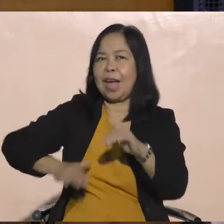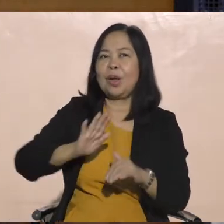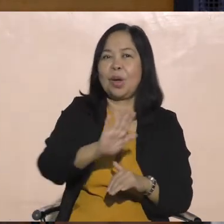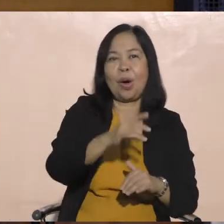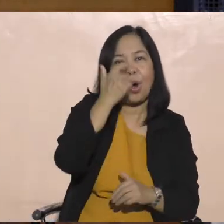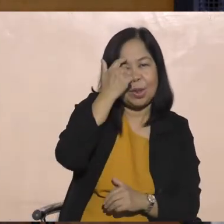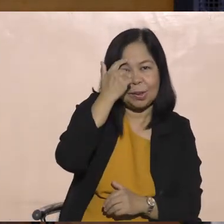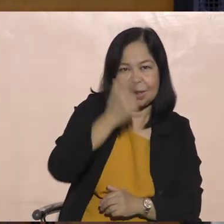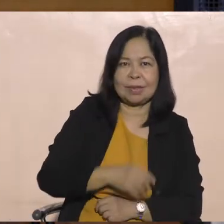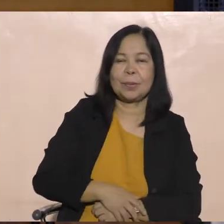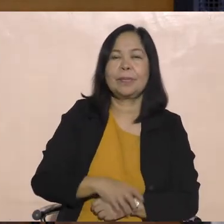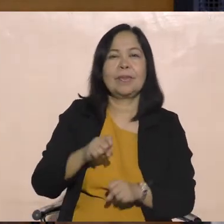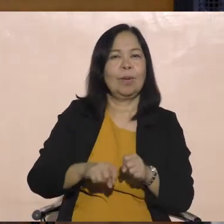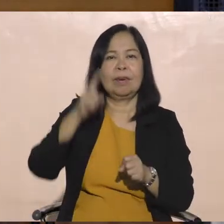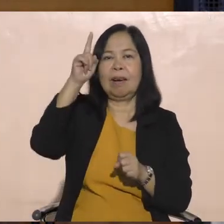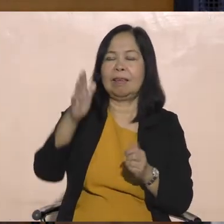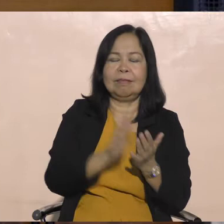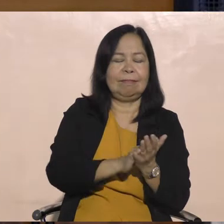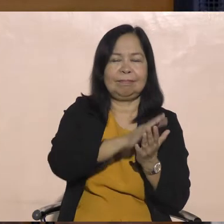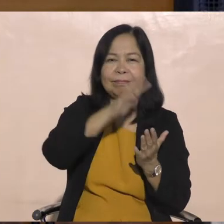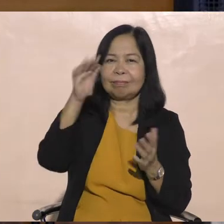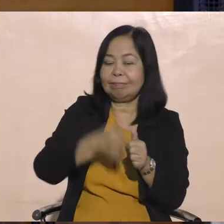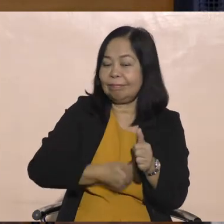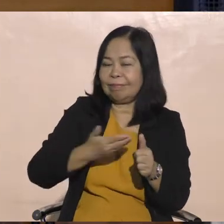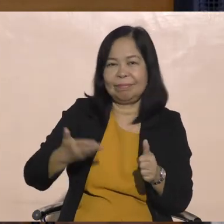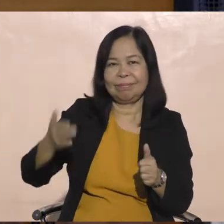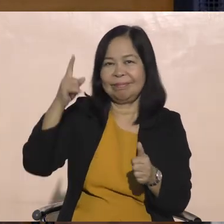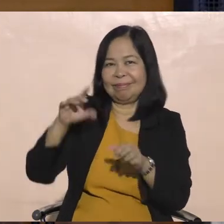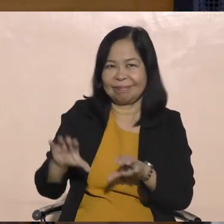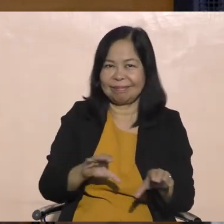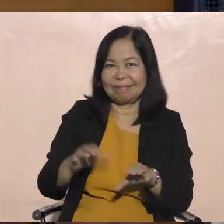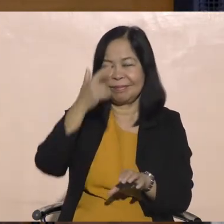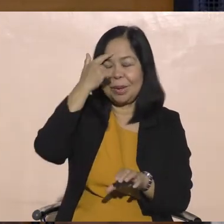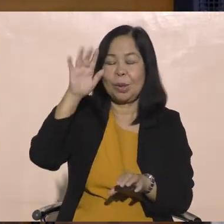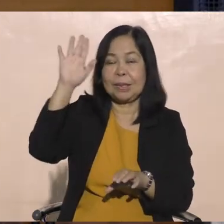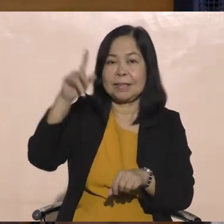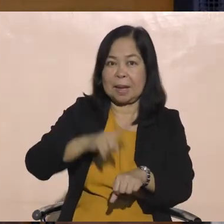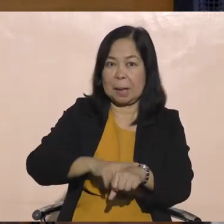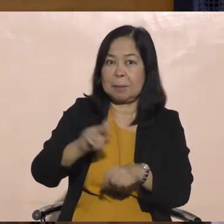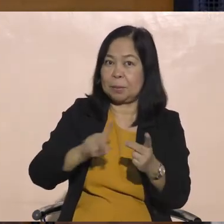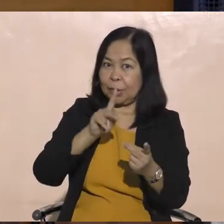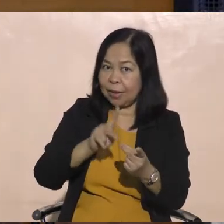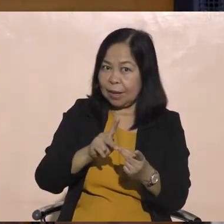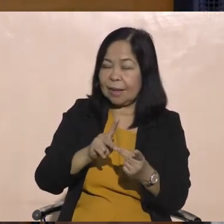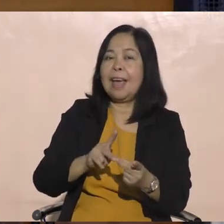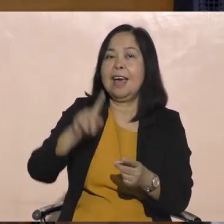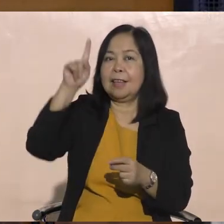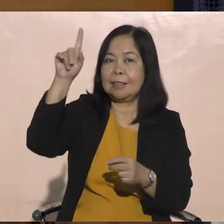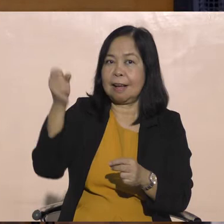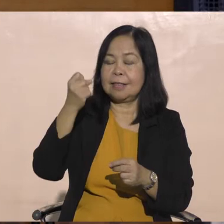glorious in everything He does because His timing is always perfect. And secondly, mga